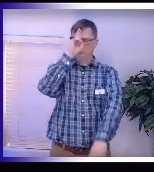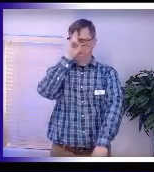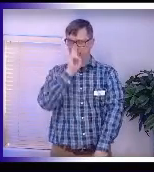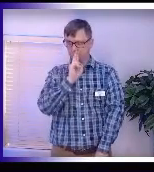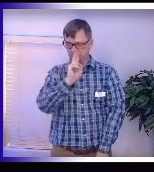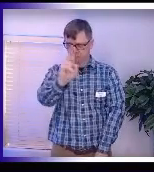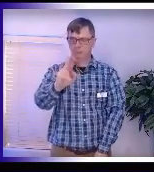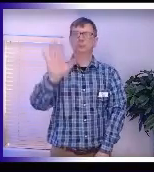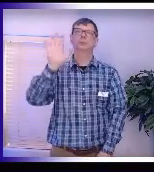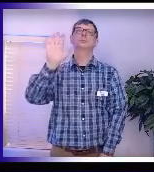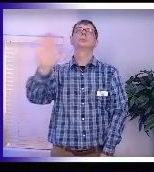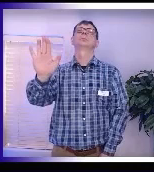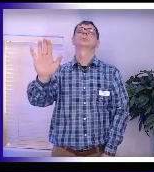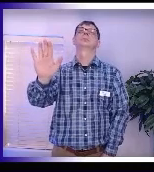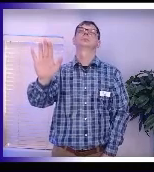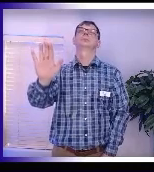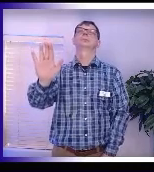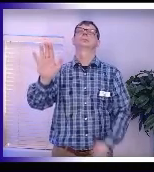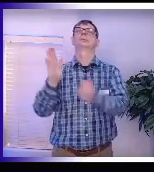realize that it is